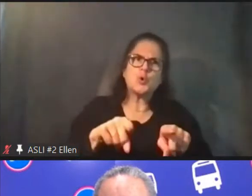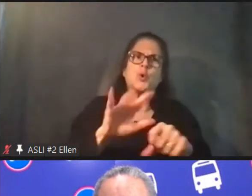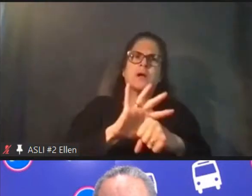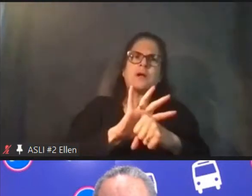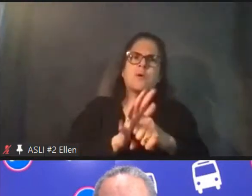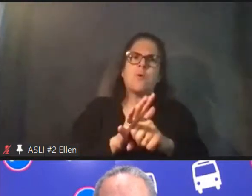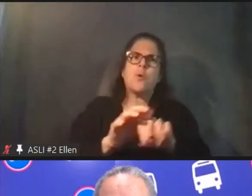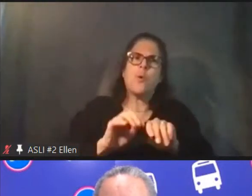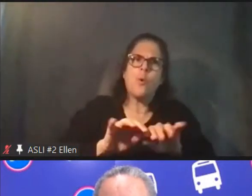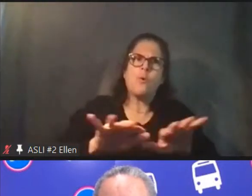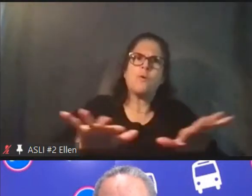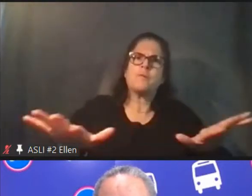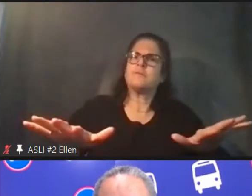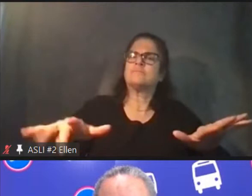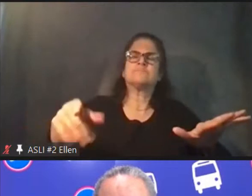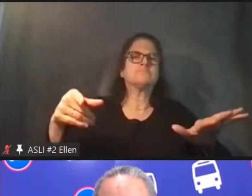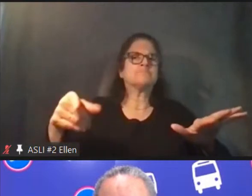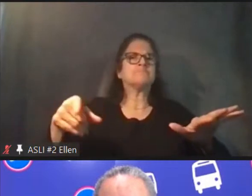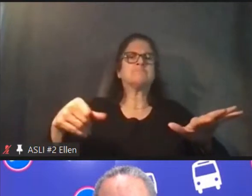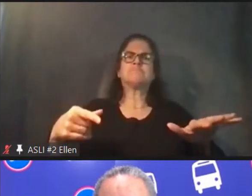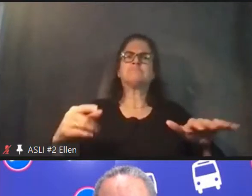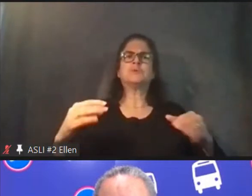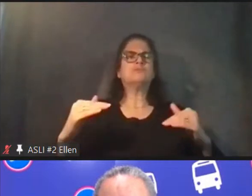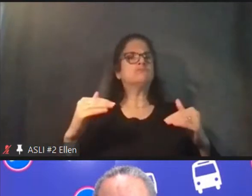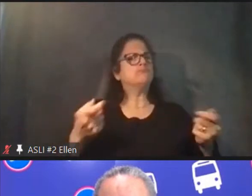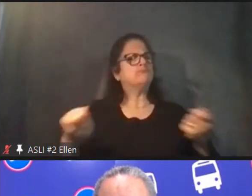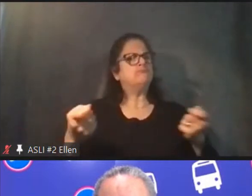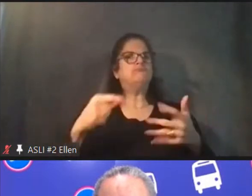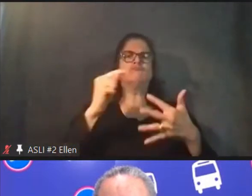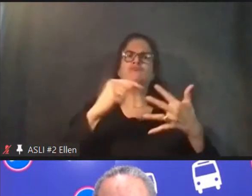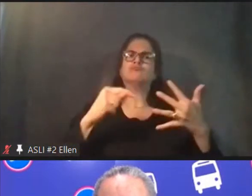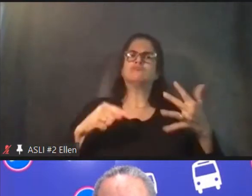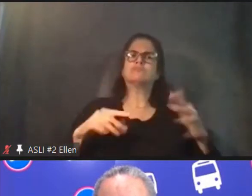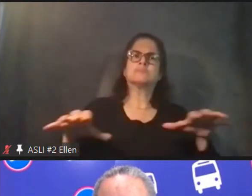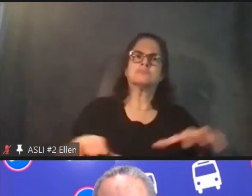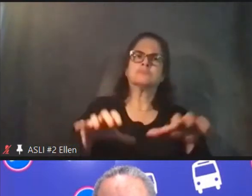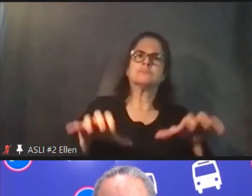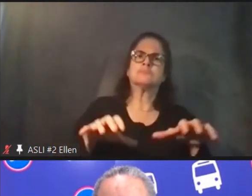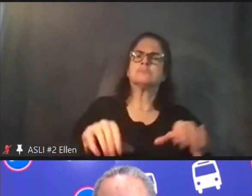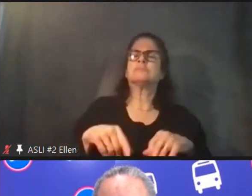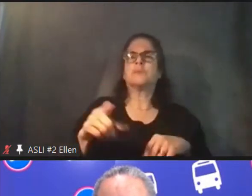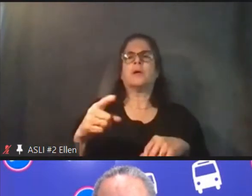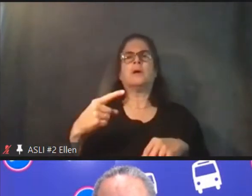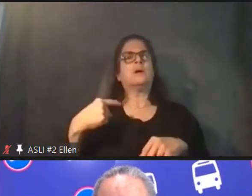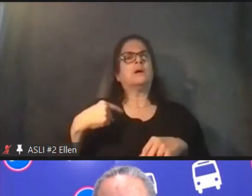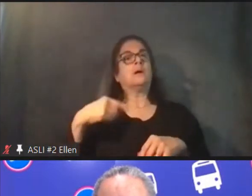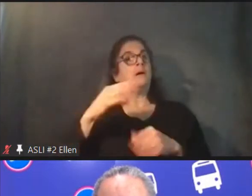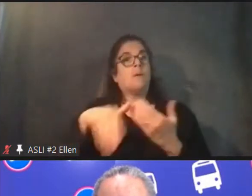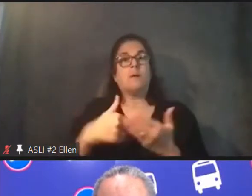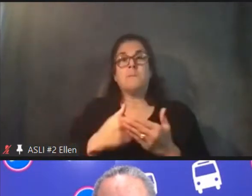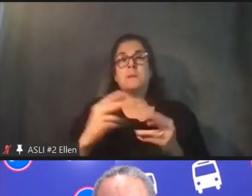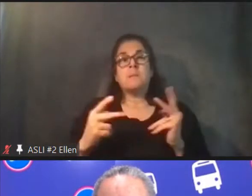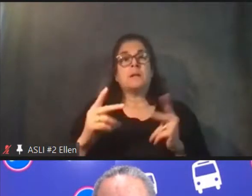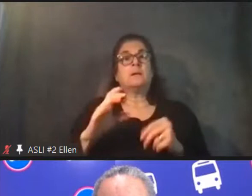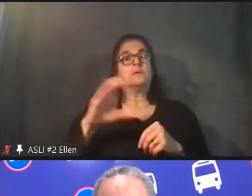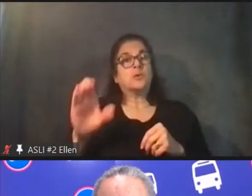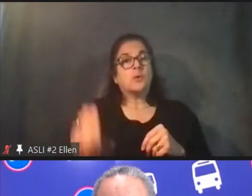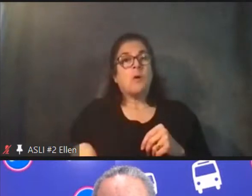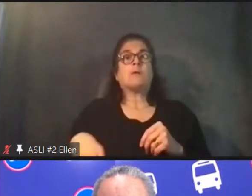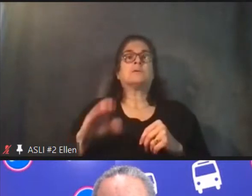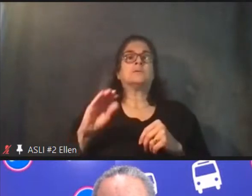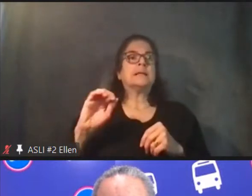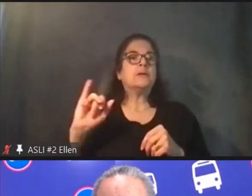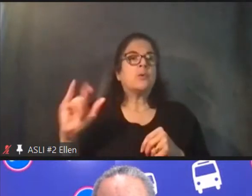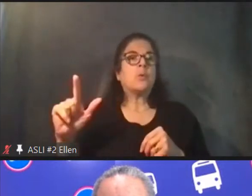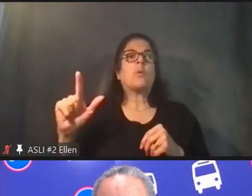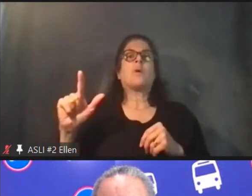bring to the CTA and to the city, the region, and really, I mean, everyone in Illinois and anyone that may travel through